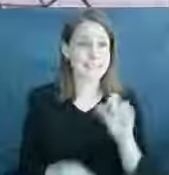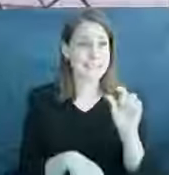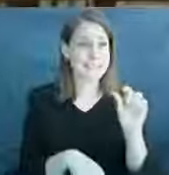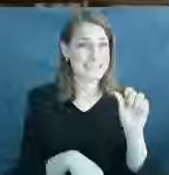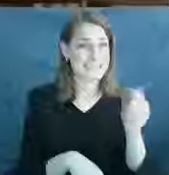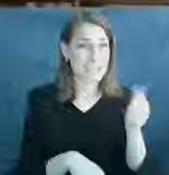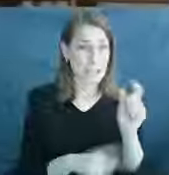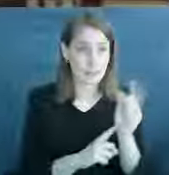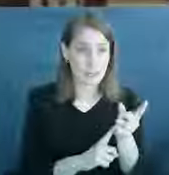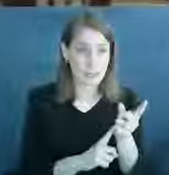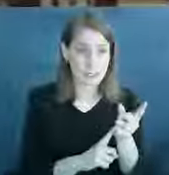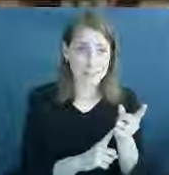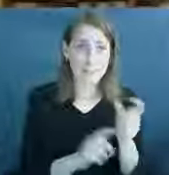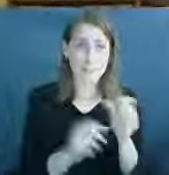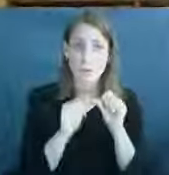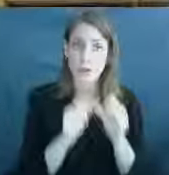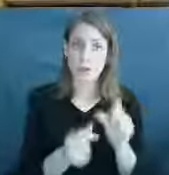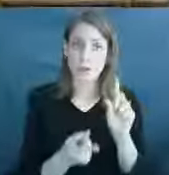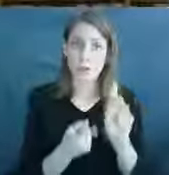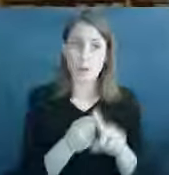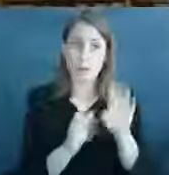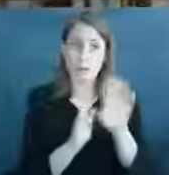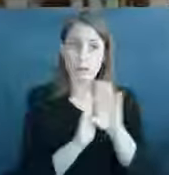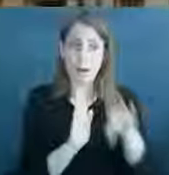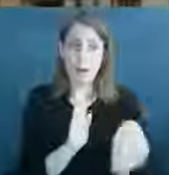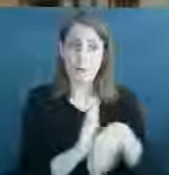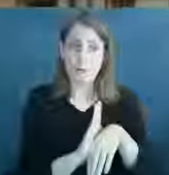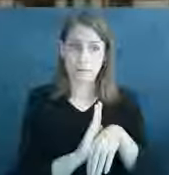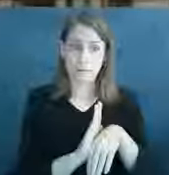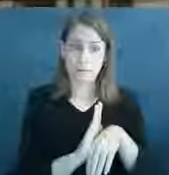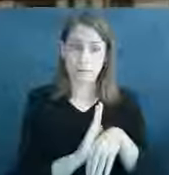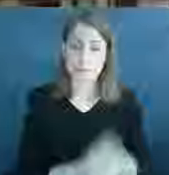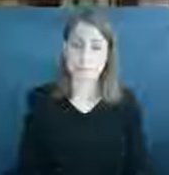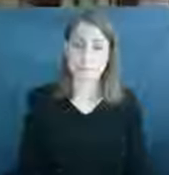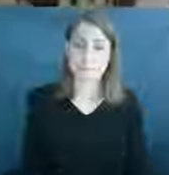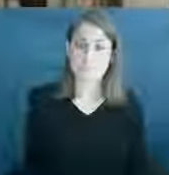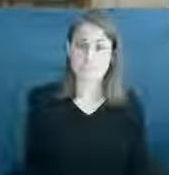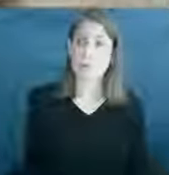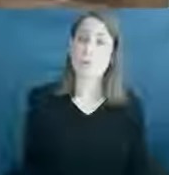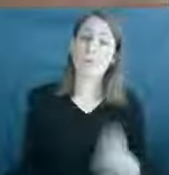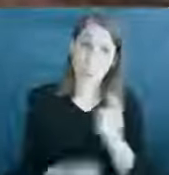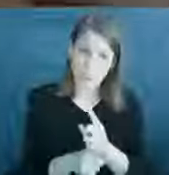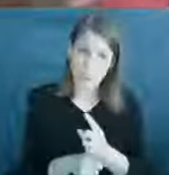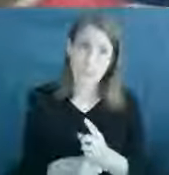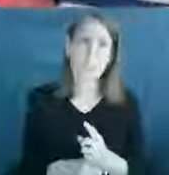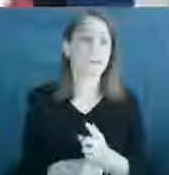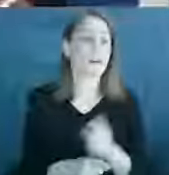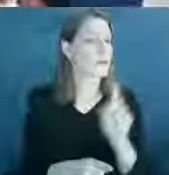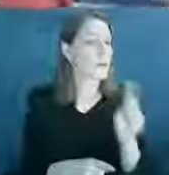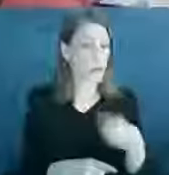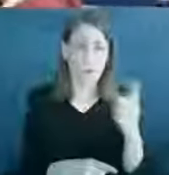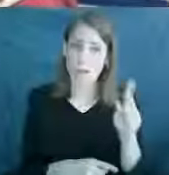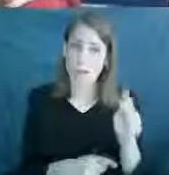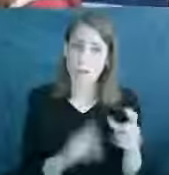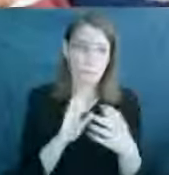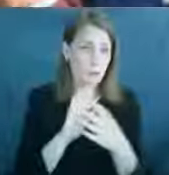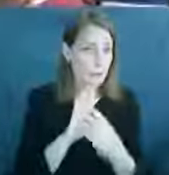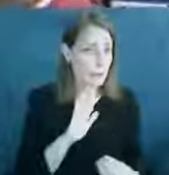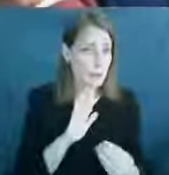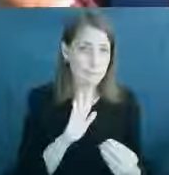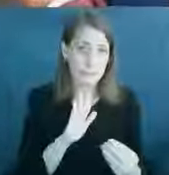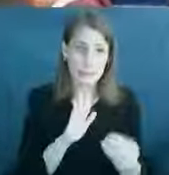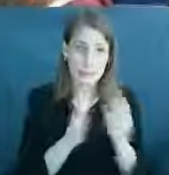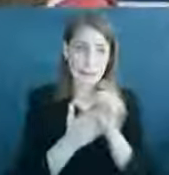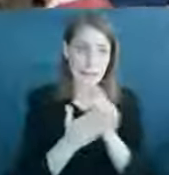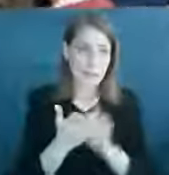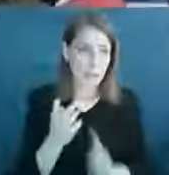Kyle? Right, can we get on with this exercise, please? I'll give you 10 minutes to do it, so we've got till 12:30.